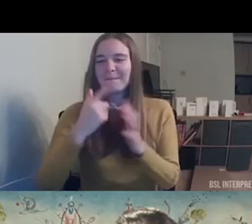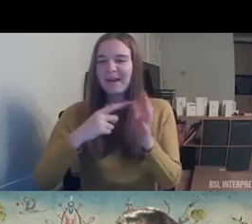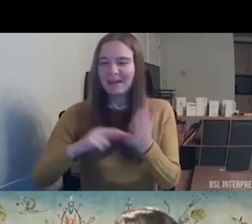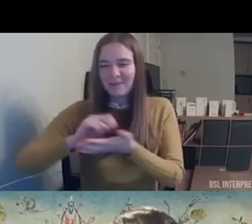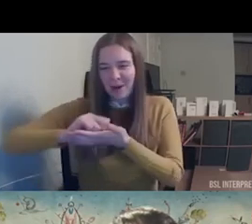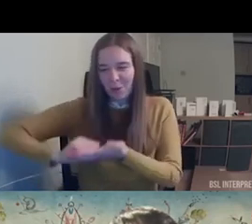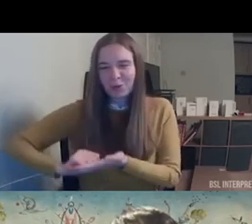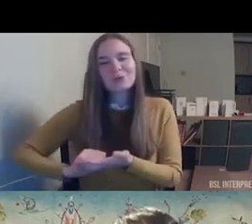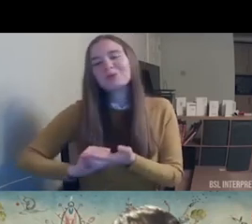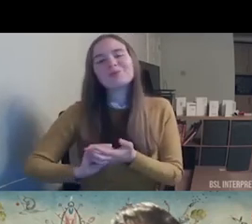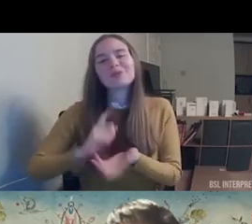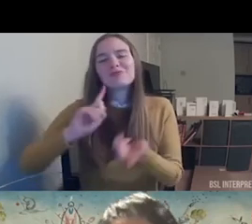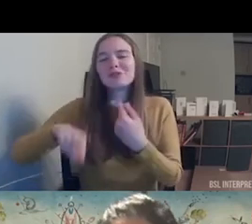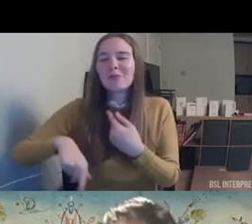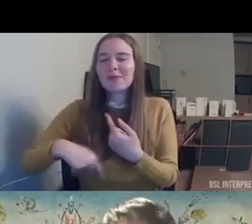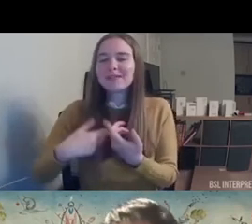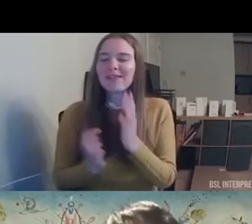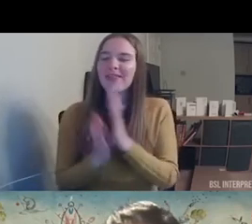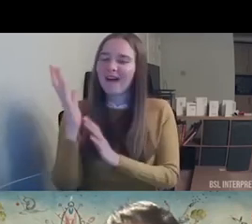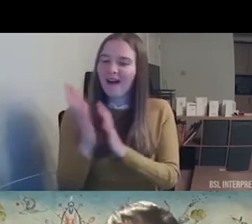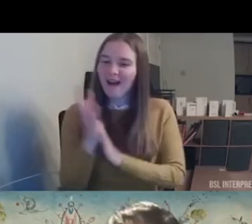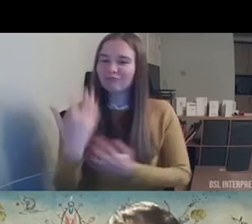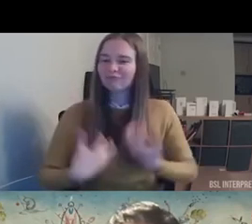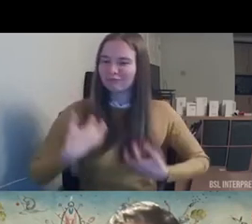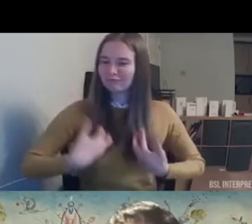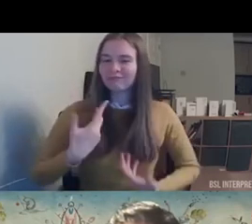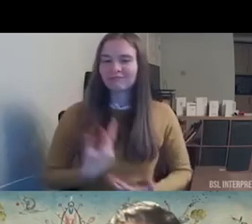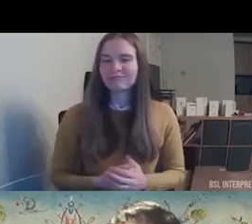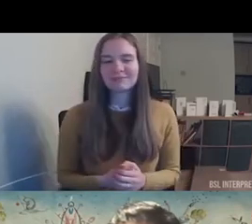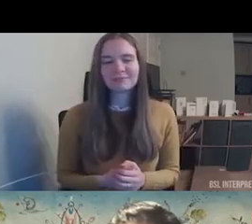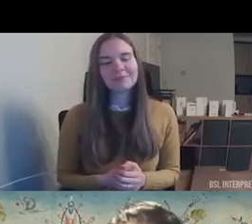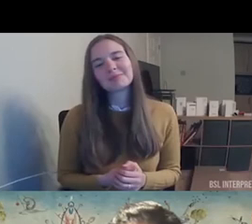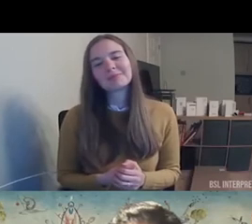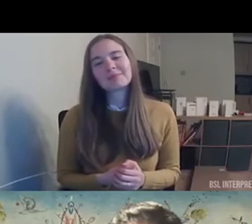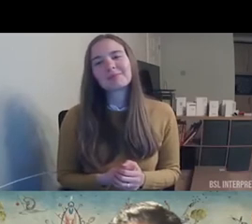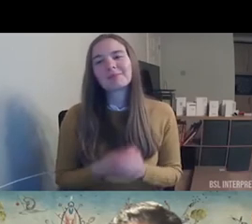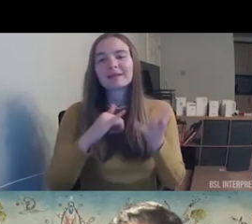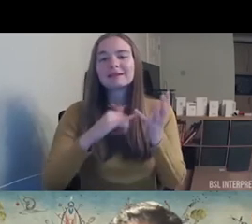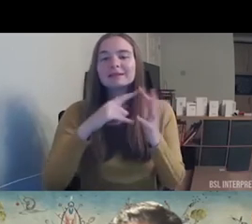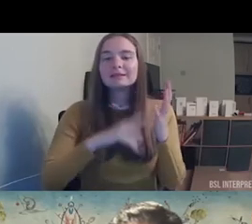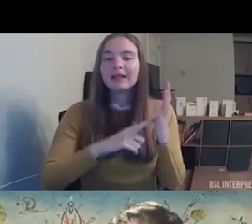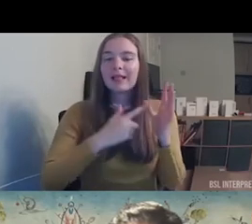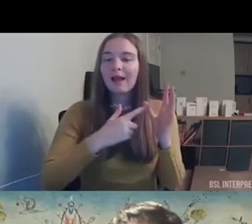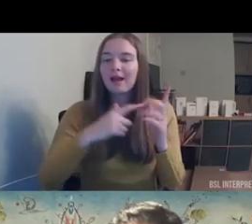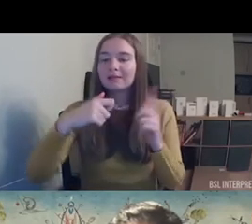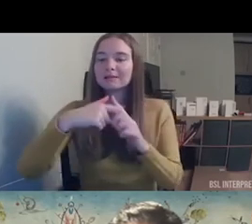response to the fire. Yeah, that's very, yeah, that's interesting. Stella and Keviget, the,